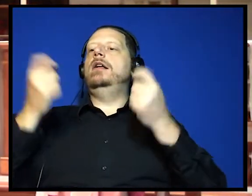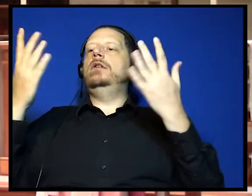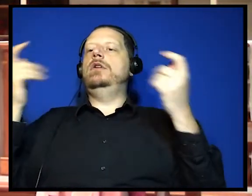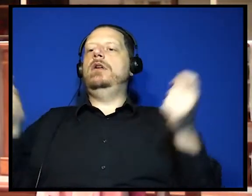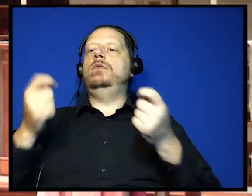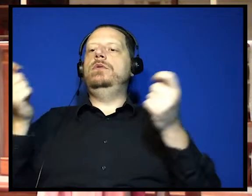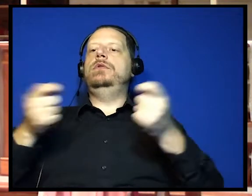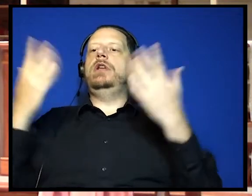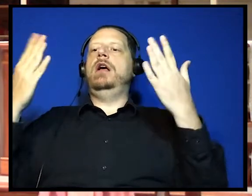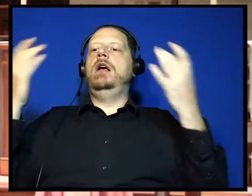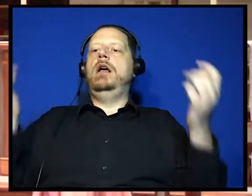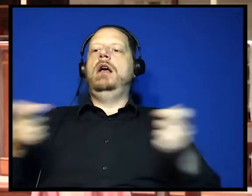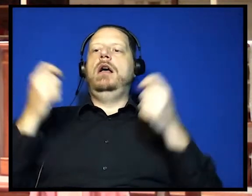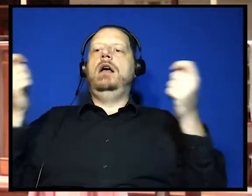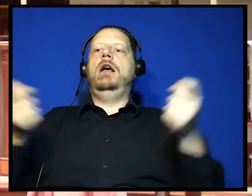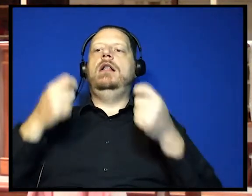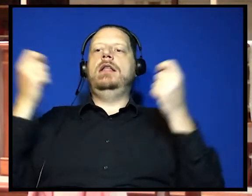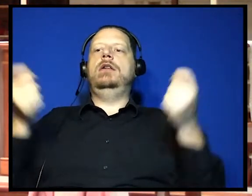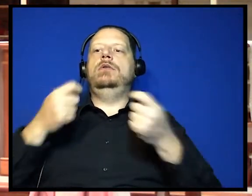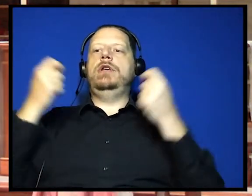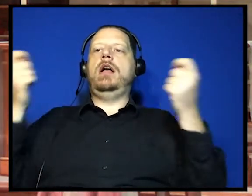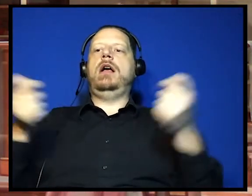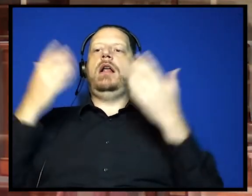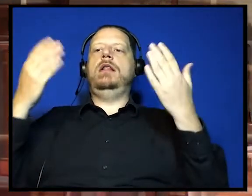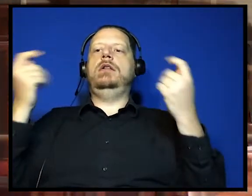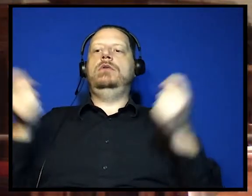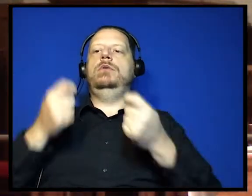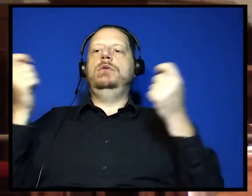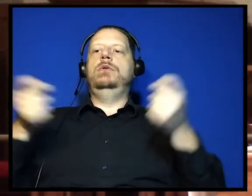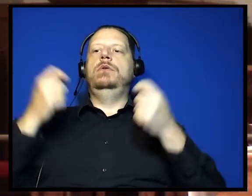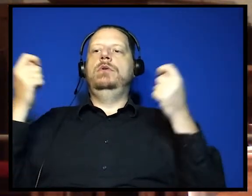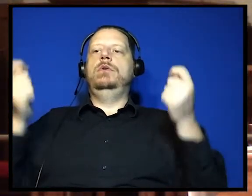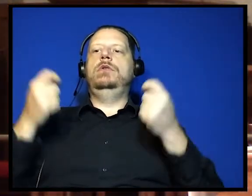Hallelujah, hallelujah, hallelujah,